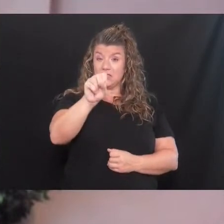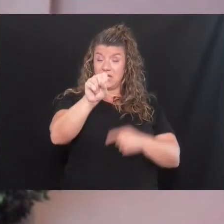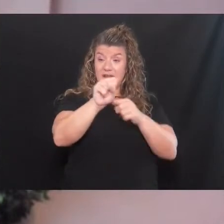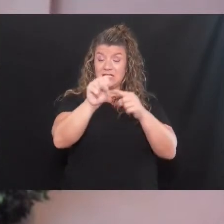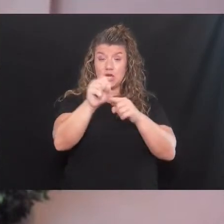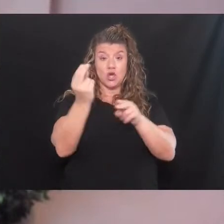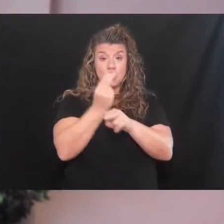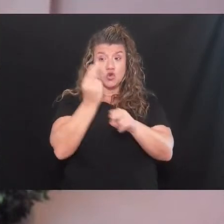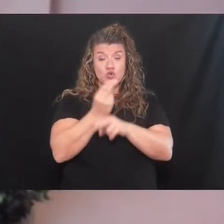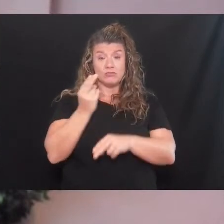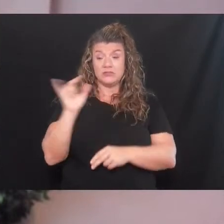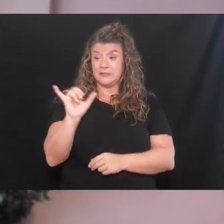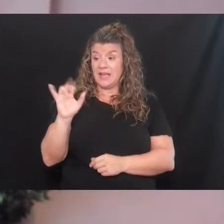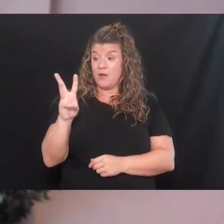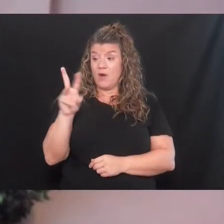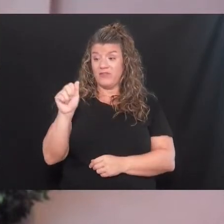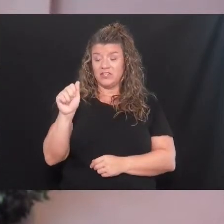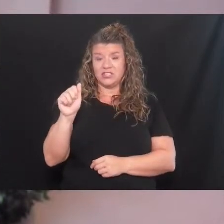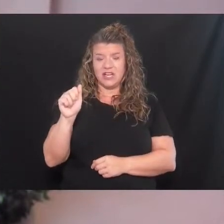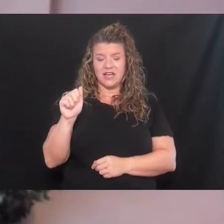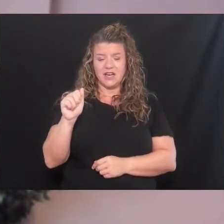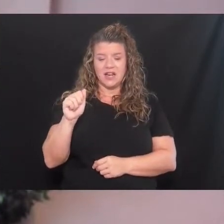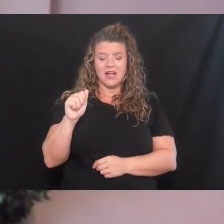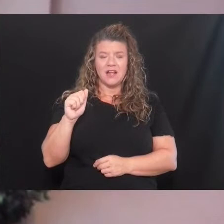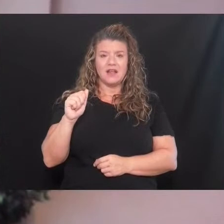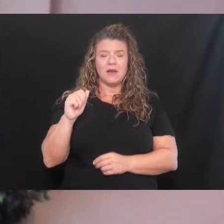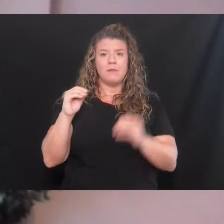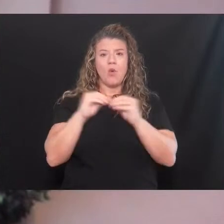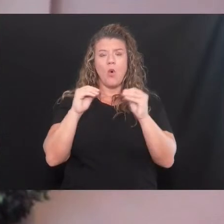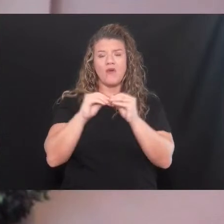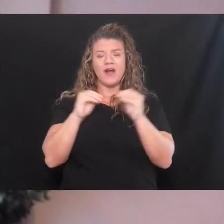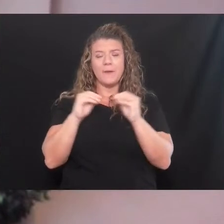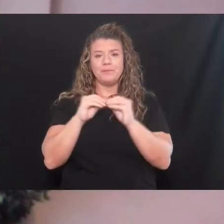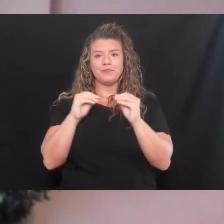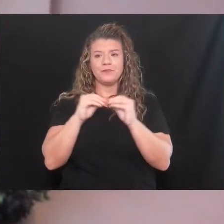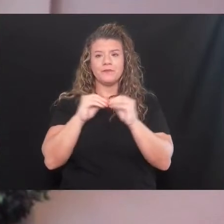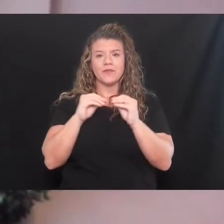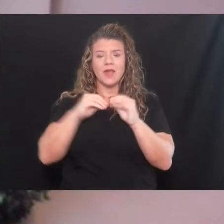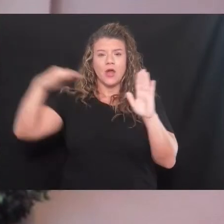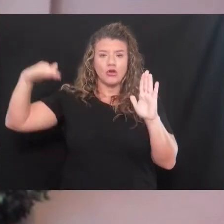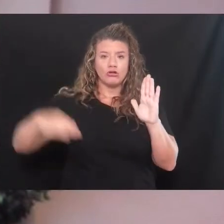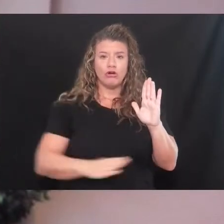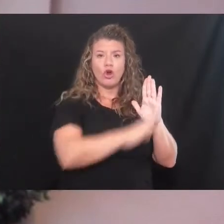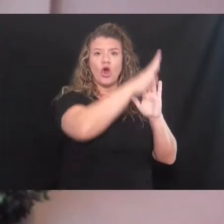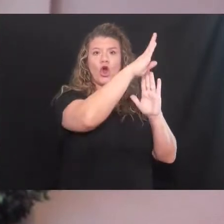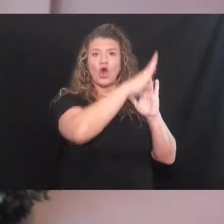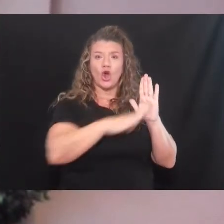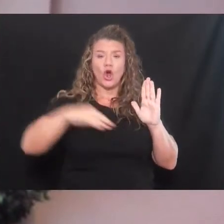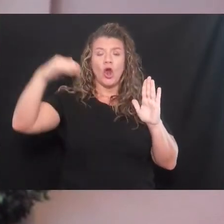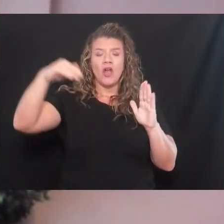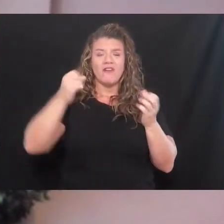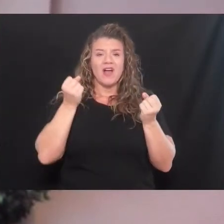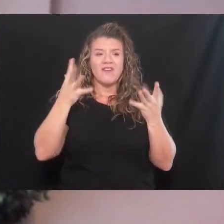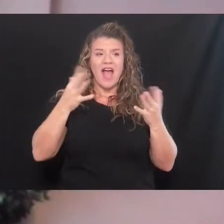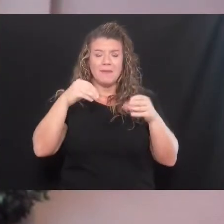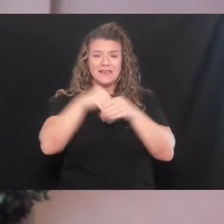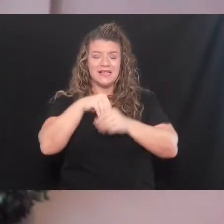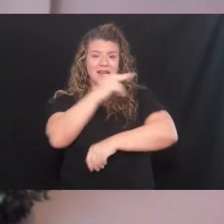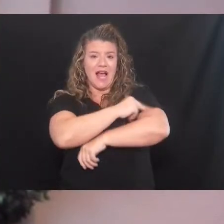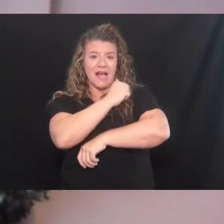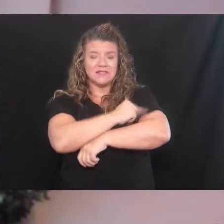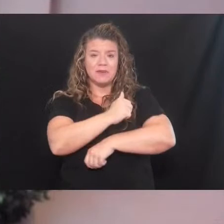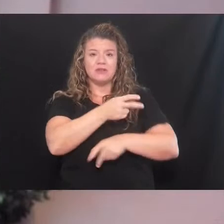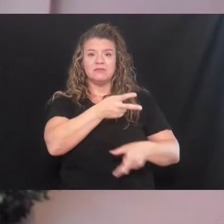West Virginians curve, the slope of the number of cases and hospitalizations